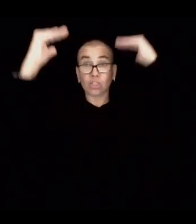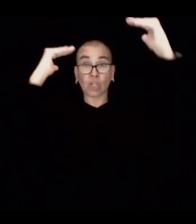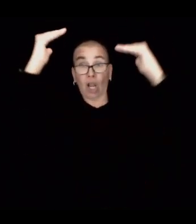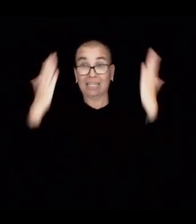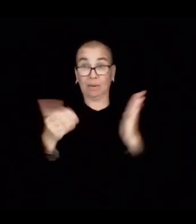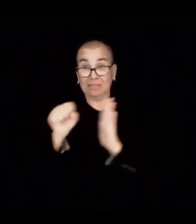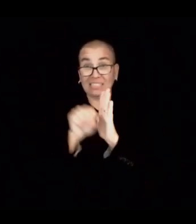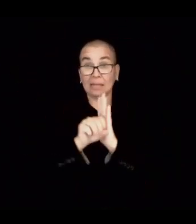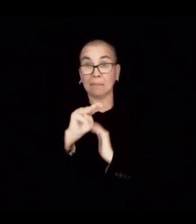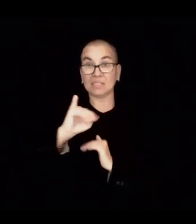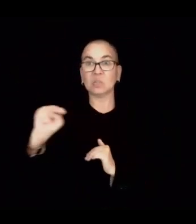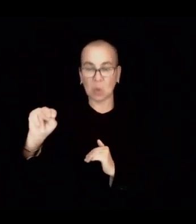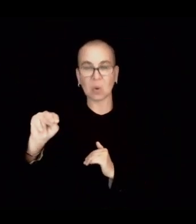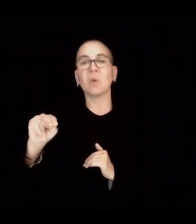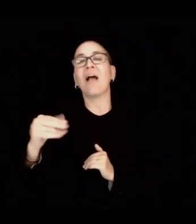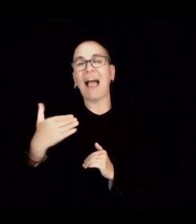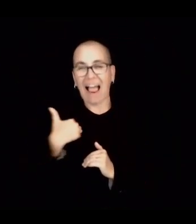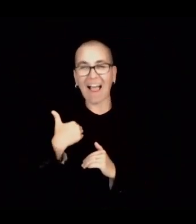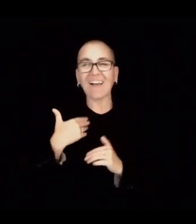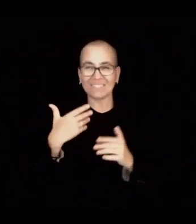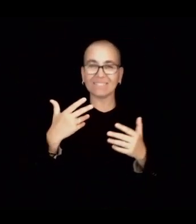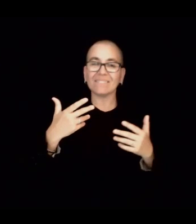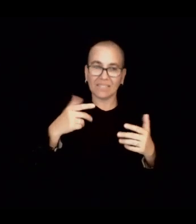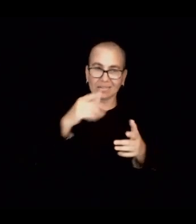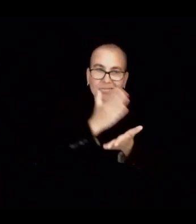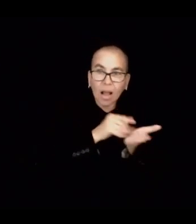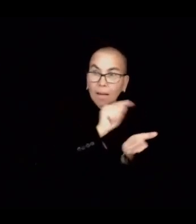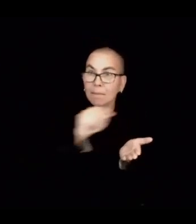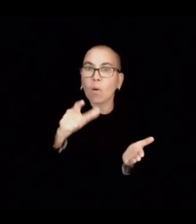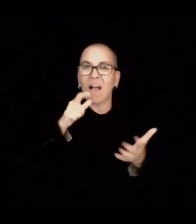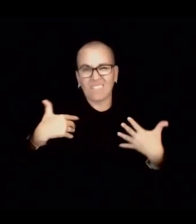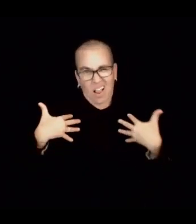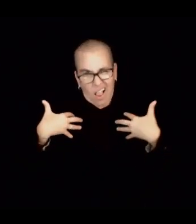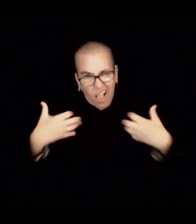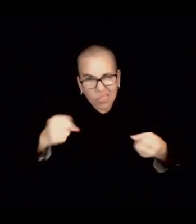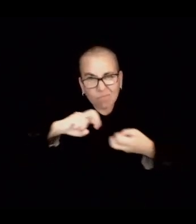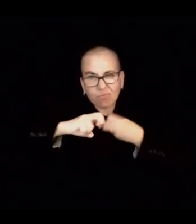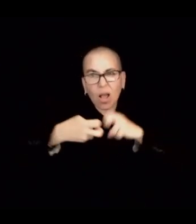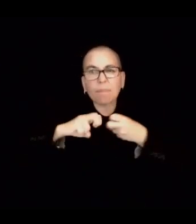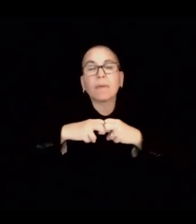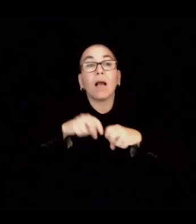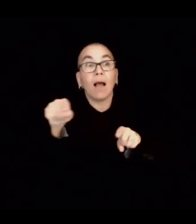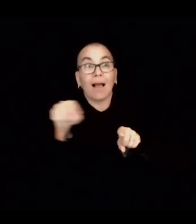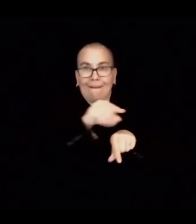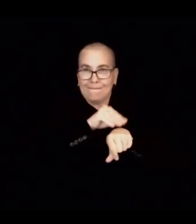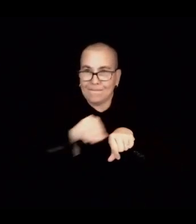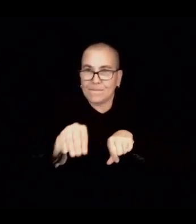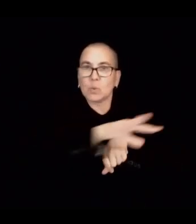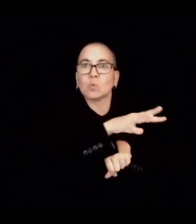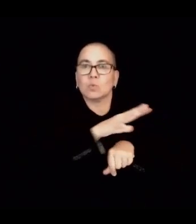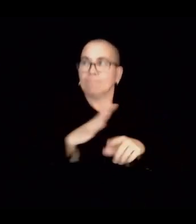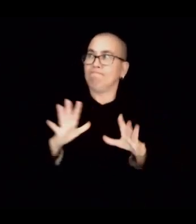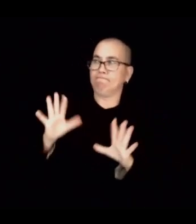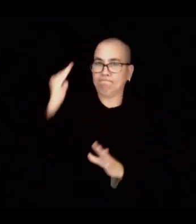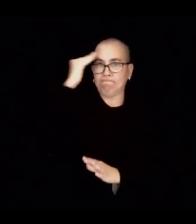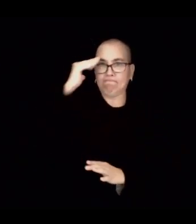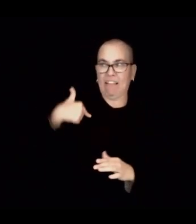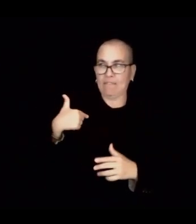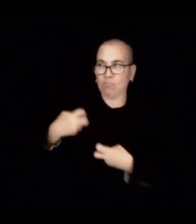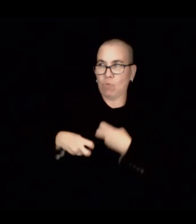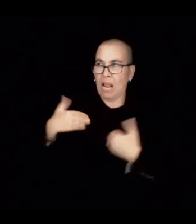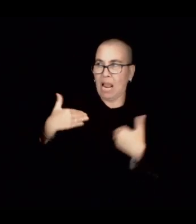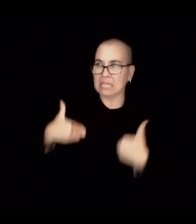are eager to be out and about, and we just have to make sure that we're doing that in a thoughtful and cautious manner. Excellent.